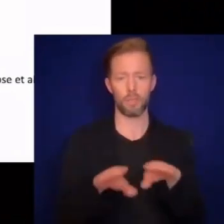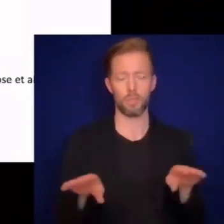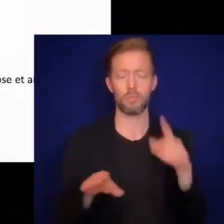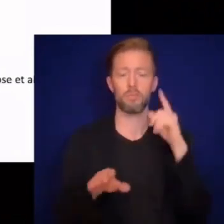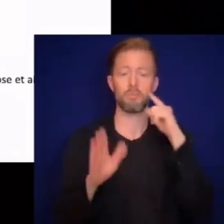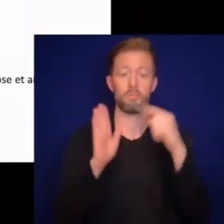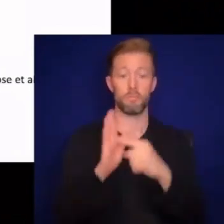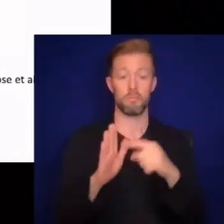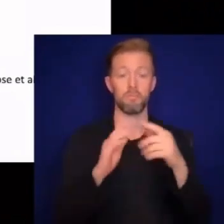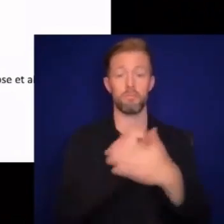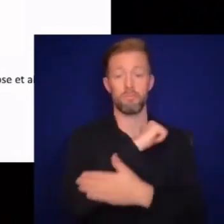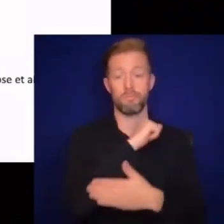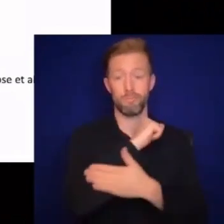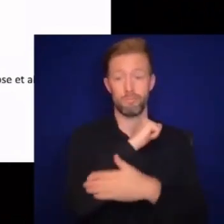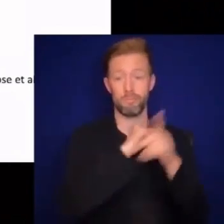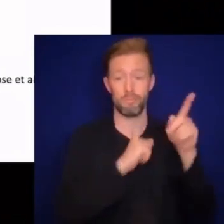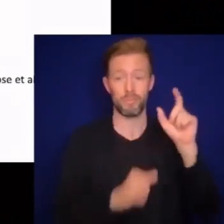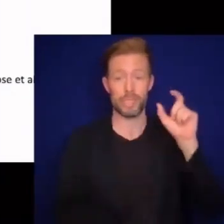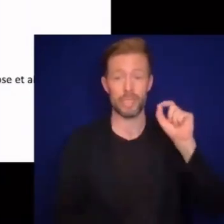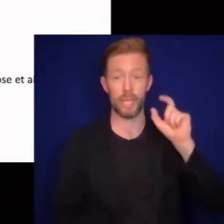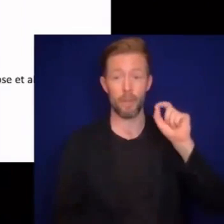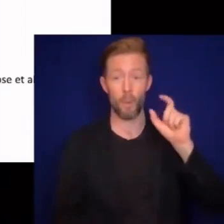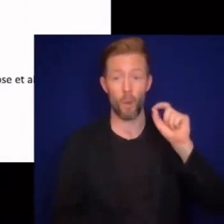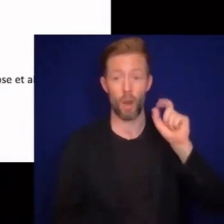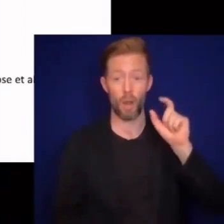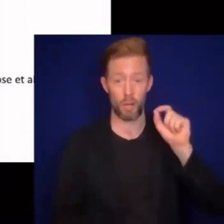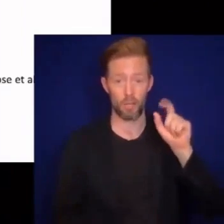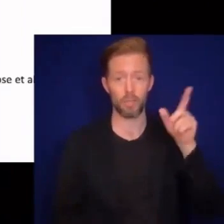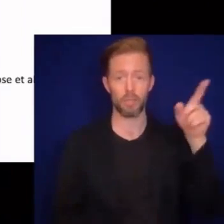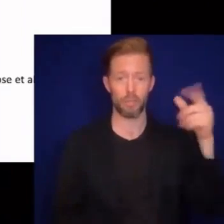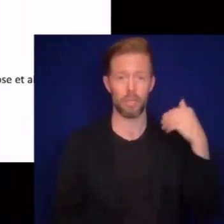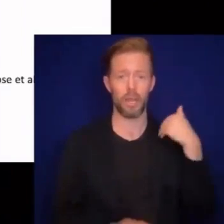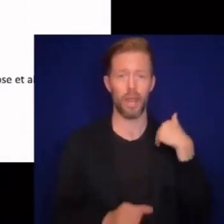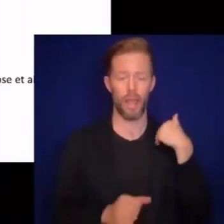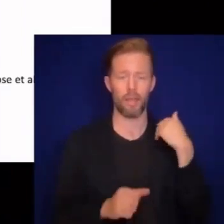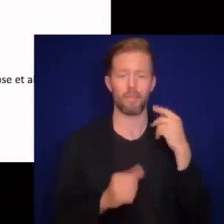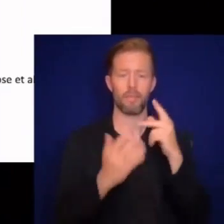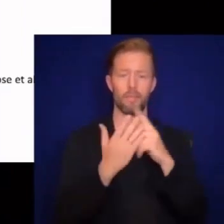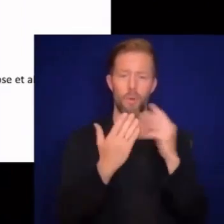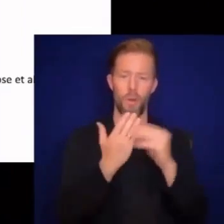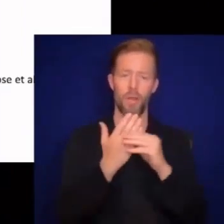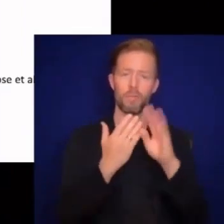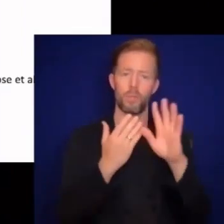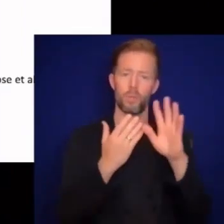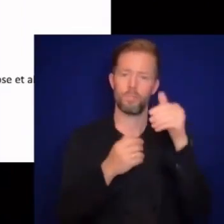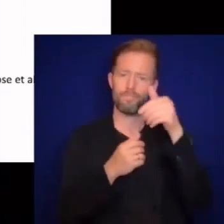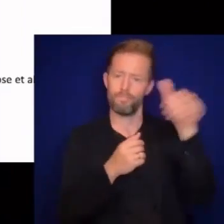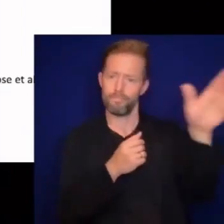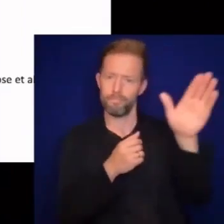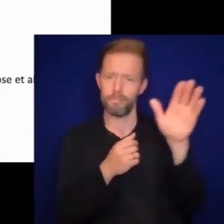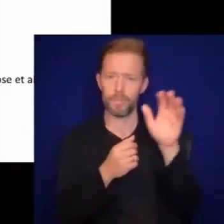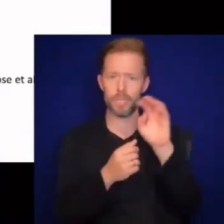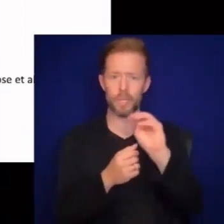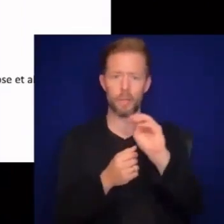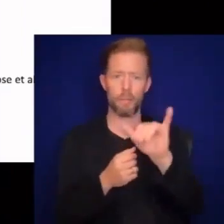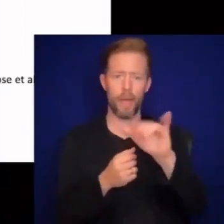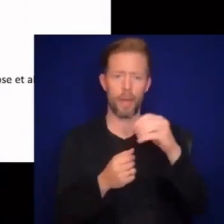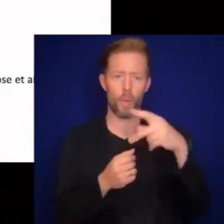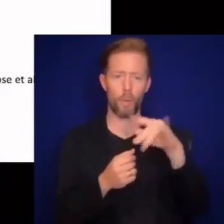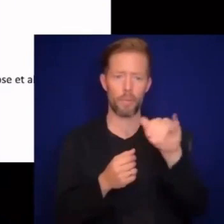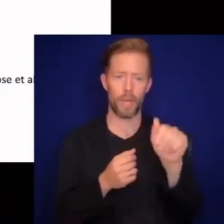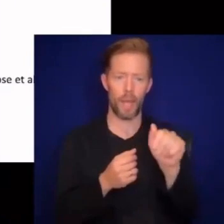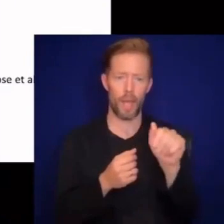children. So in Singapore, there is a national campaign that is called Keep Myopia Away and